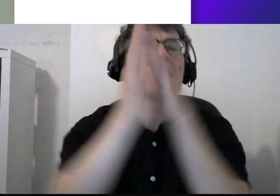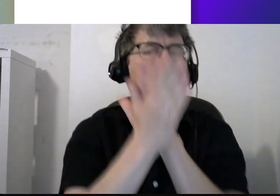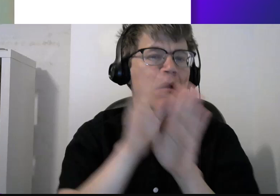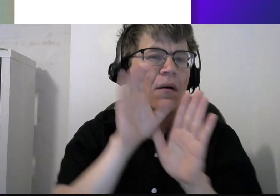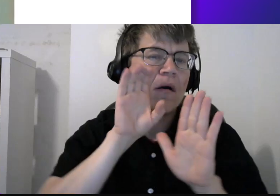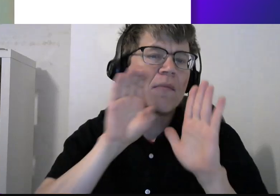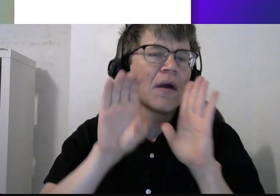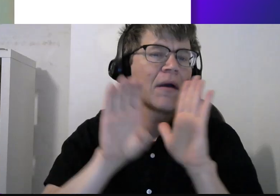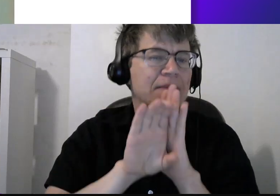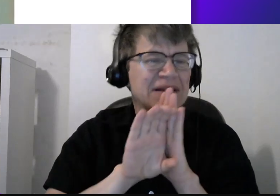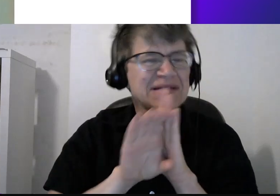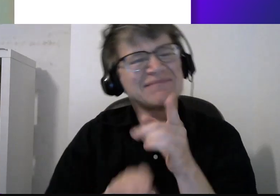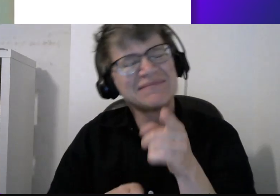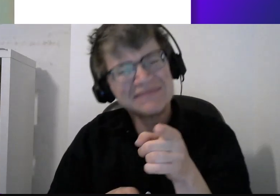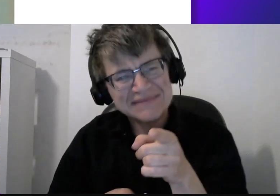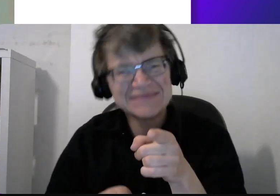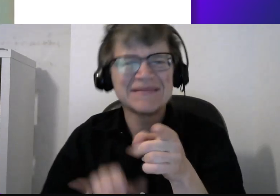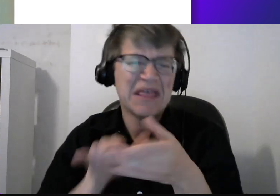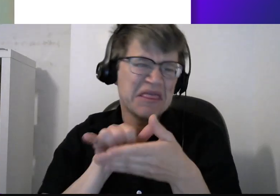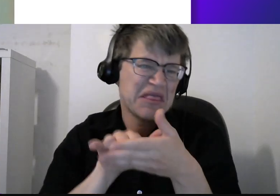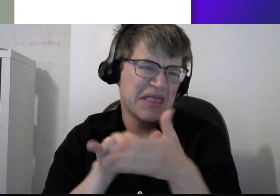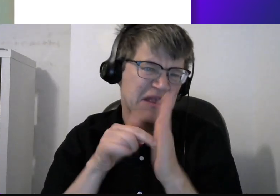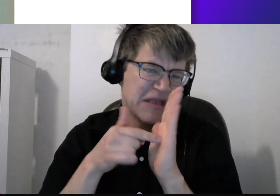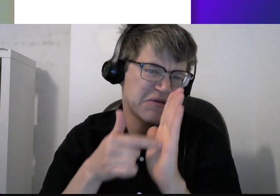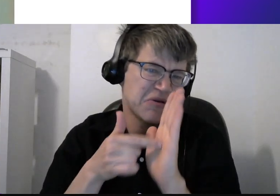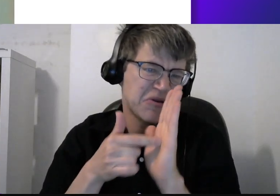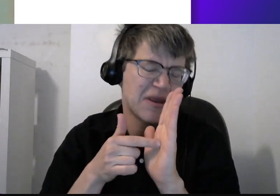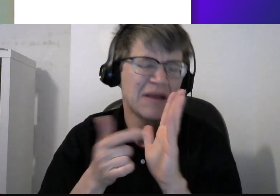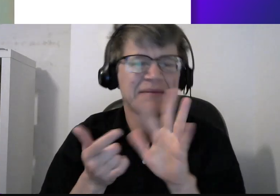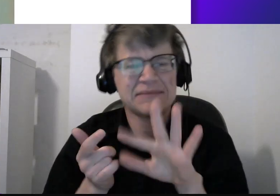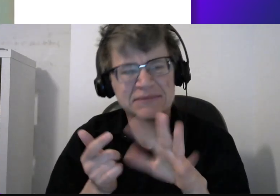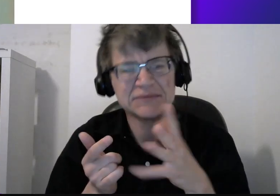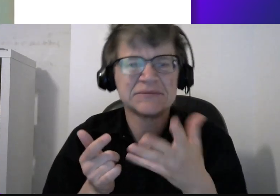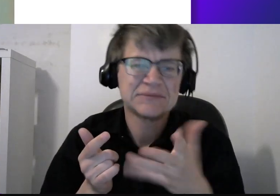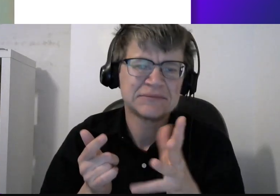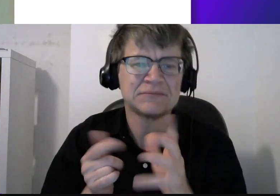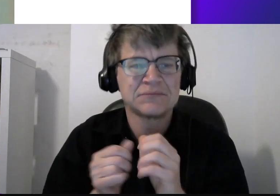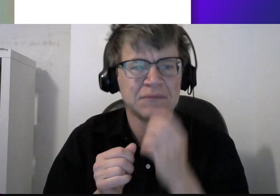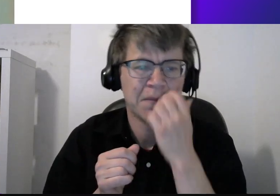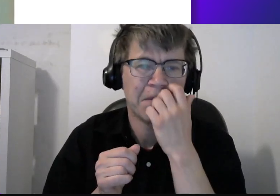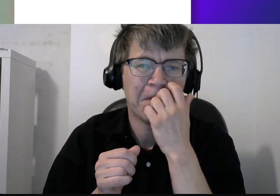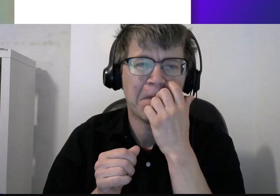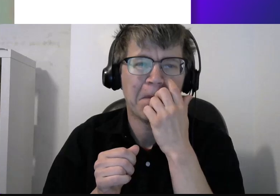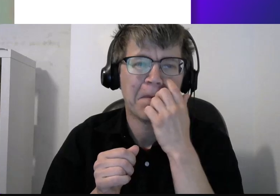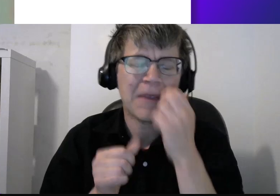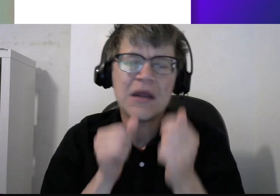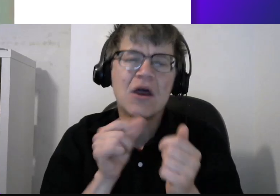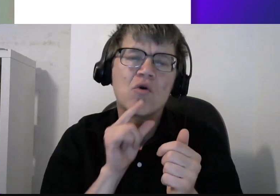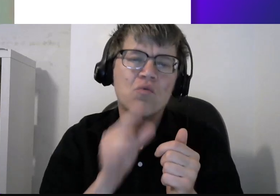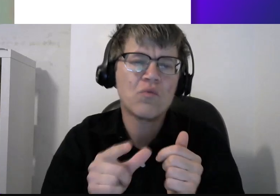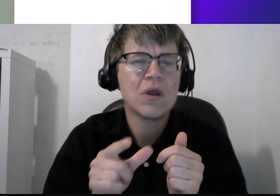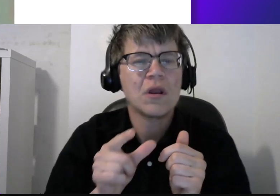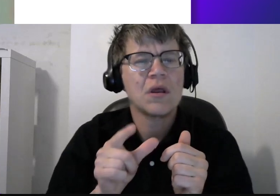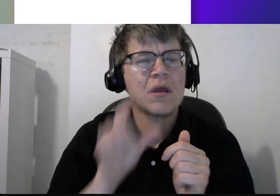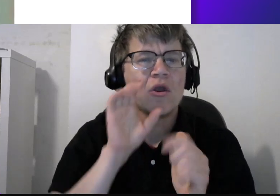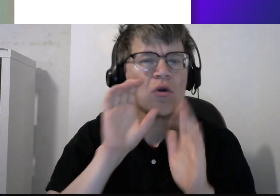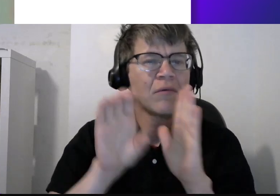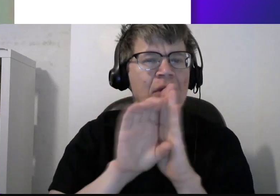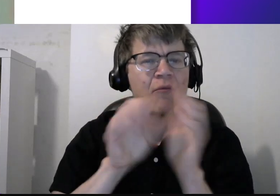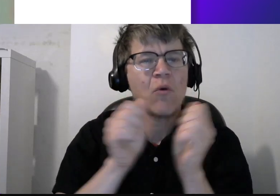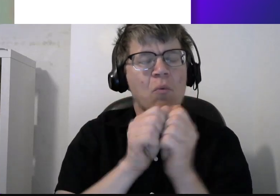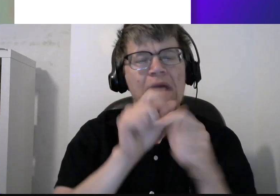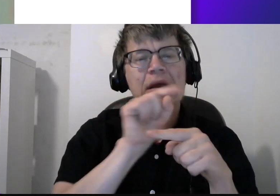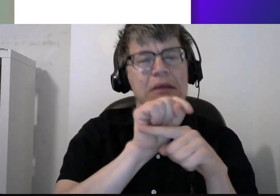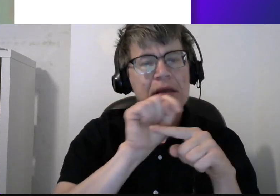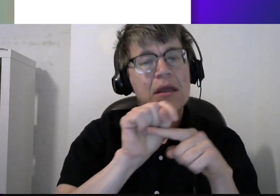like this is less, I would say, like graphic of the text, but what it is very clear to see. Play at your own